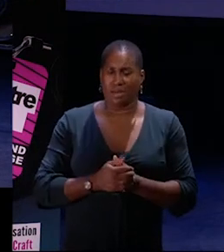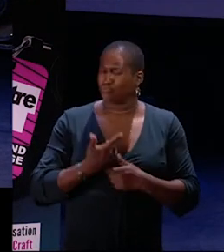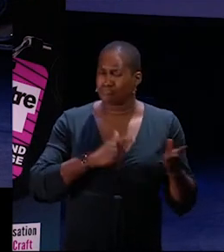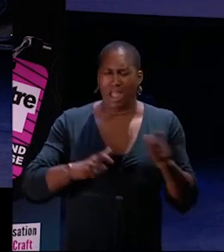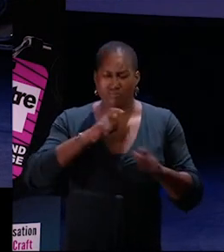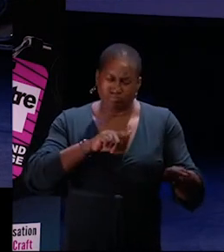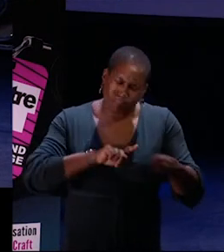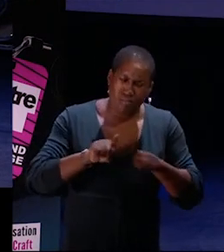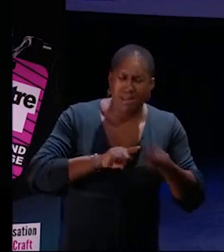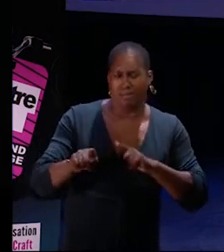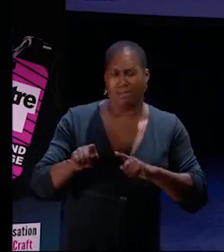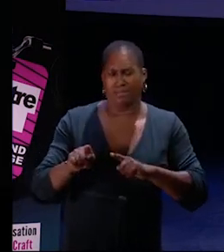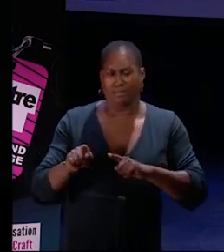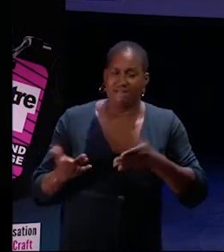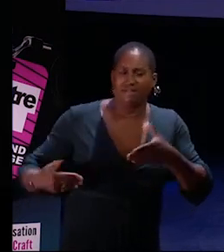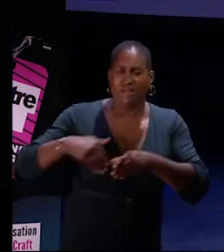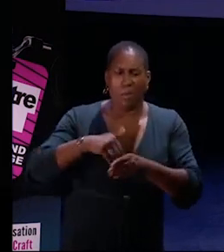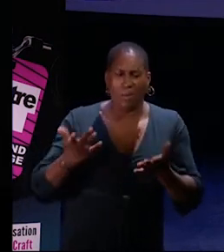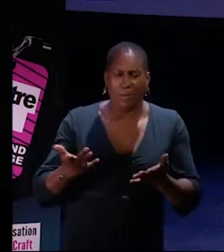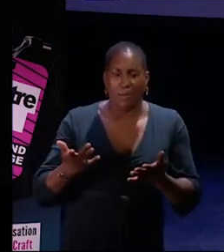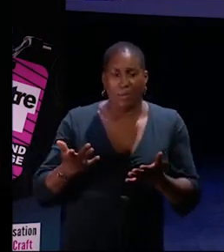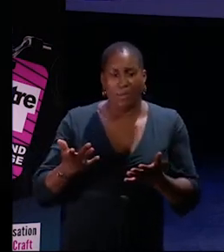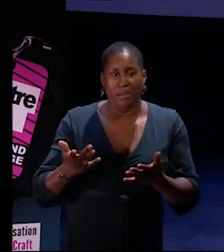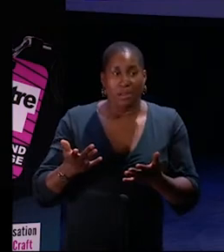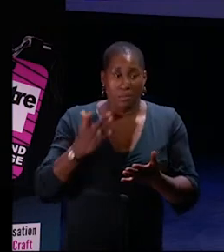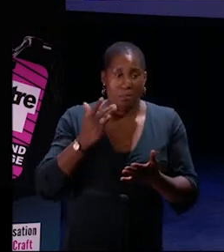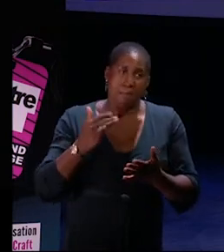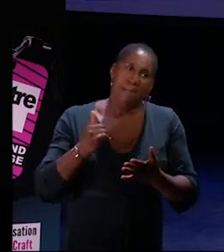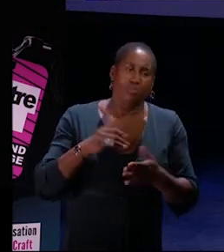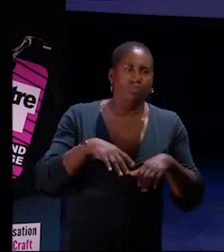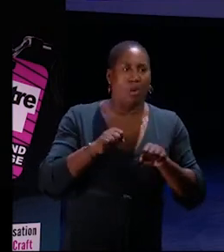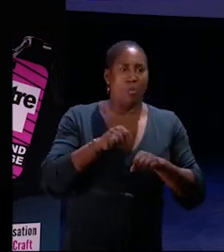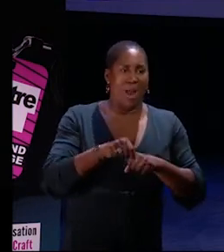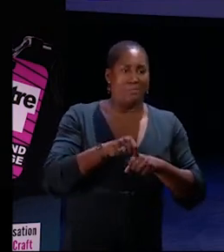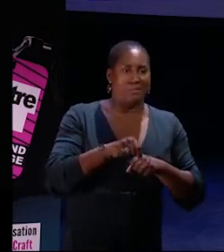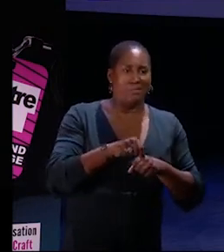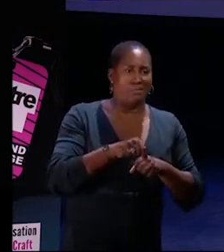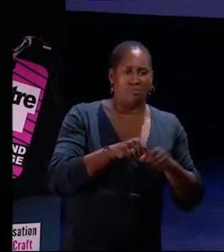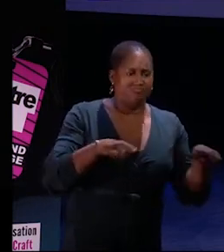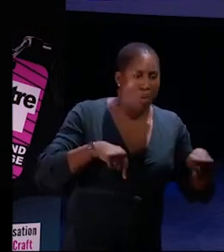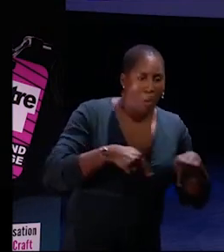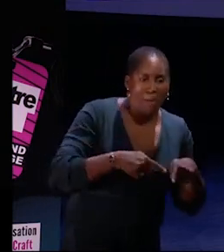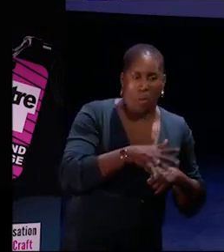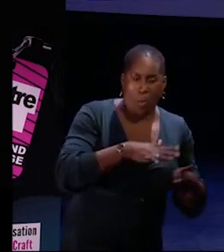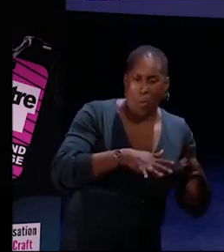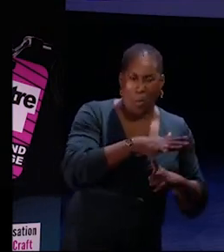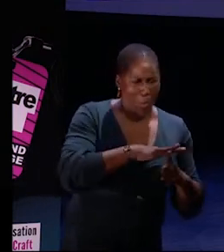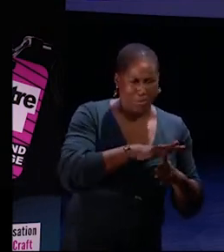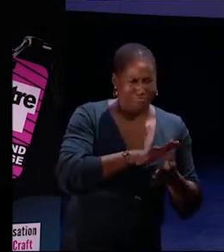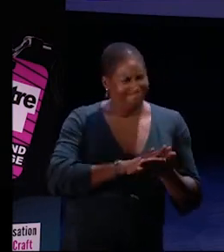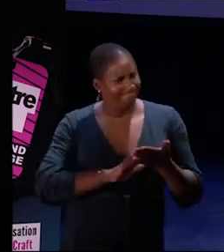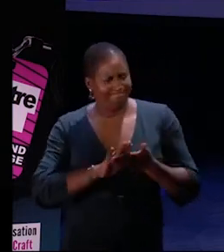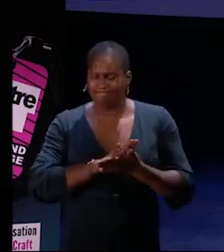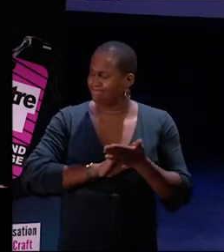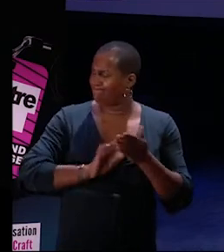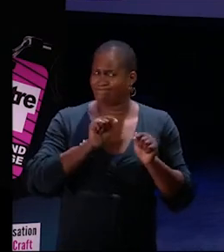keep on trying. Because, even if you start off in one row, it's not necessarily mean that you're going to end up in, you're